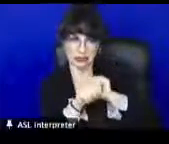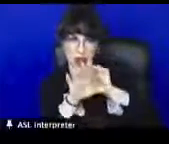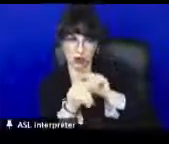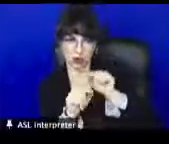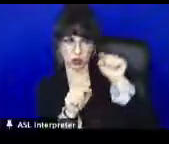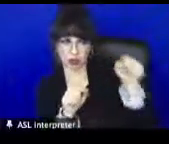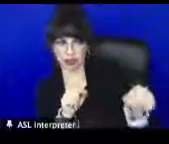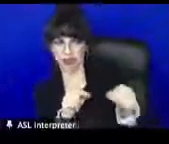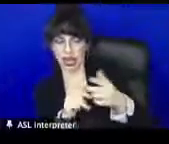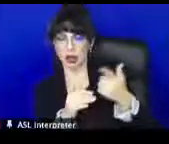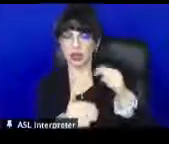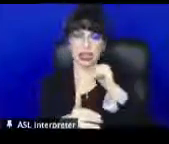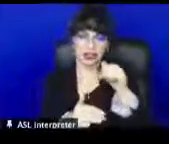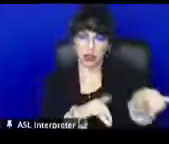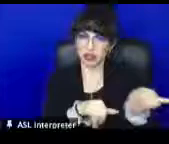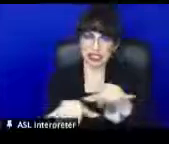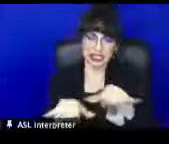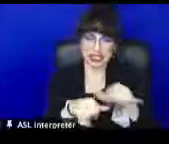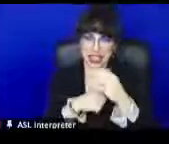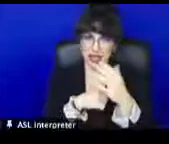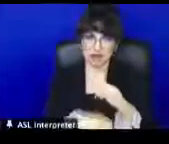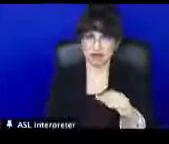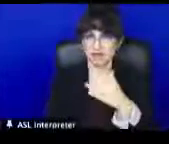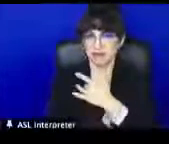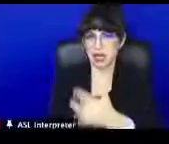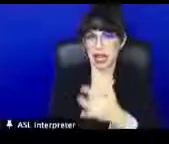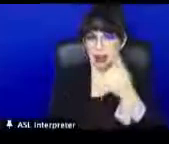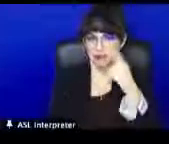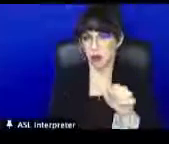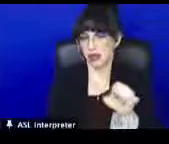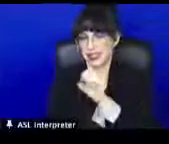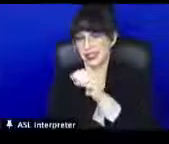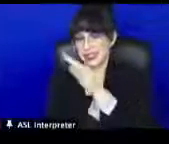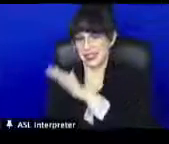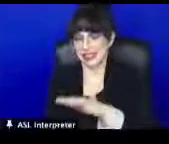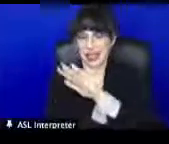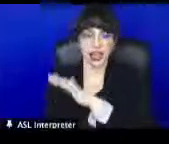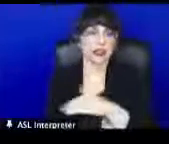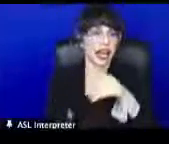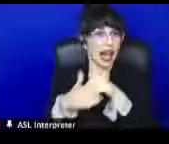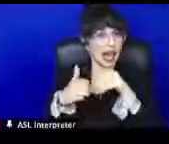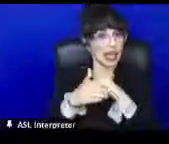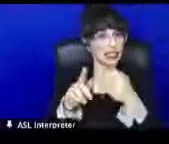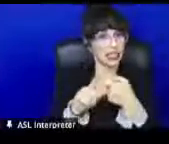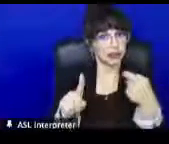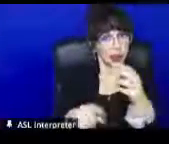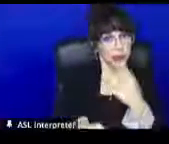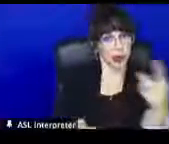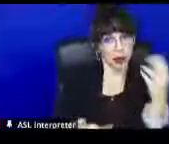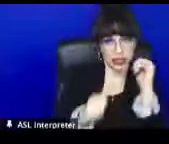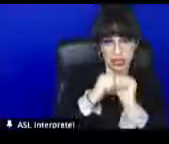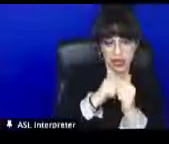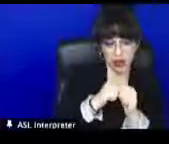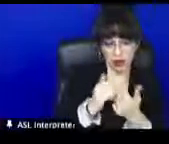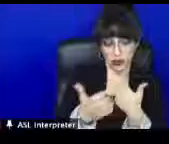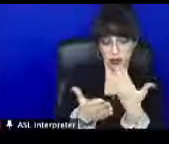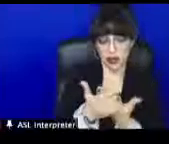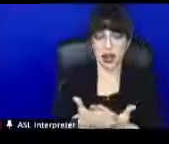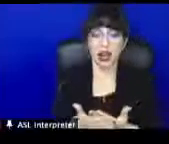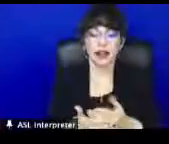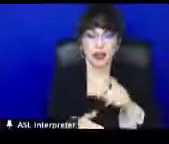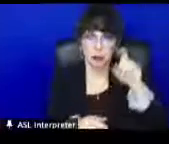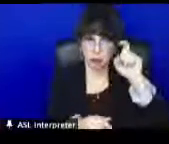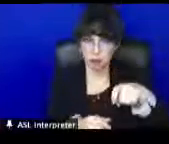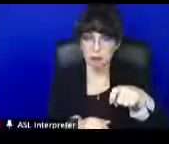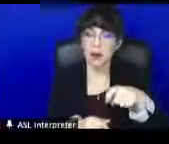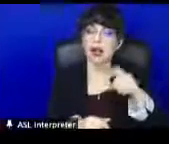those characteristics in common with the east side of the Sierra Nevada. Access to the Eastern Sierra from the west side of the Sierra Nevada requires traversing the